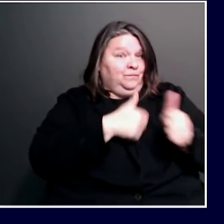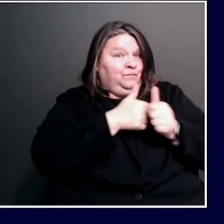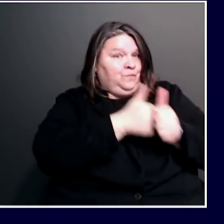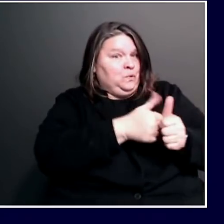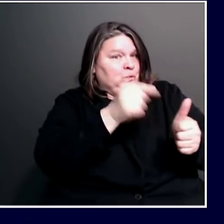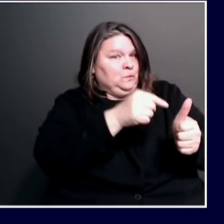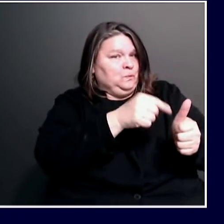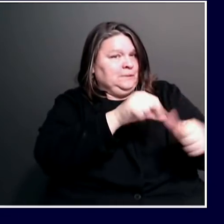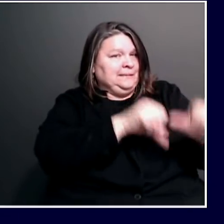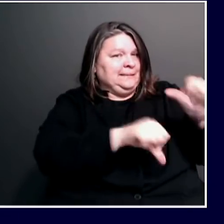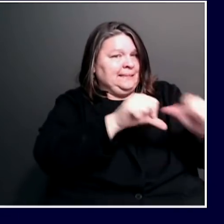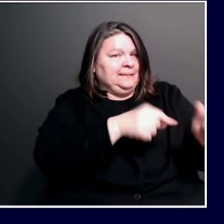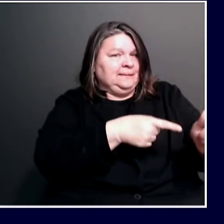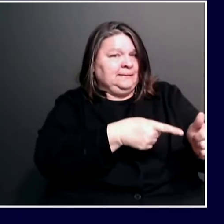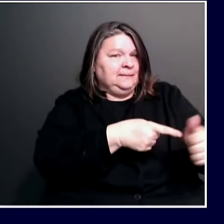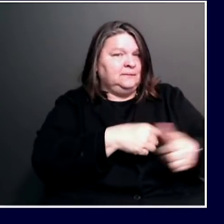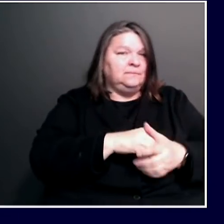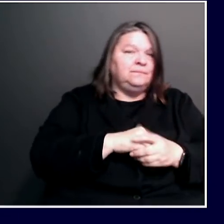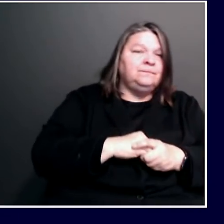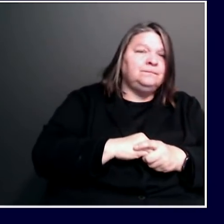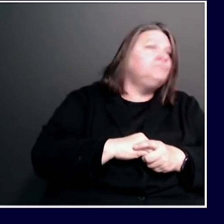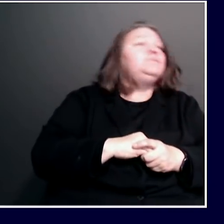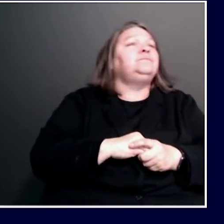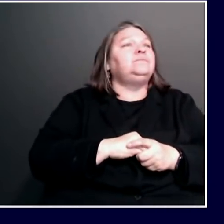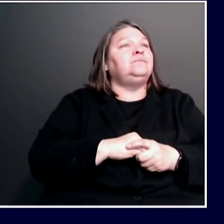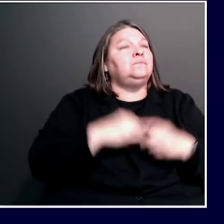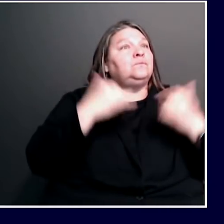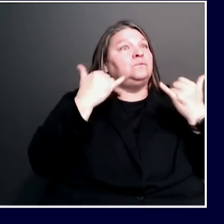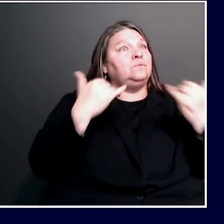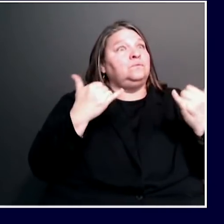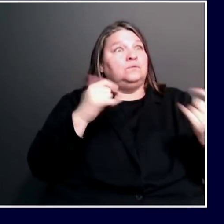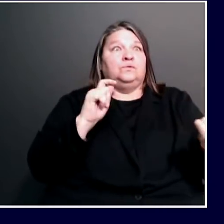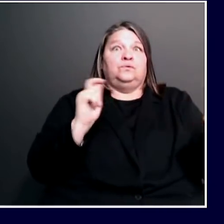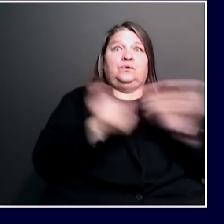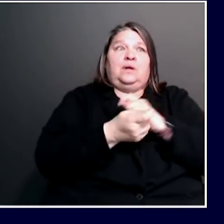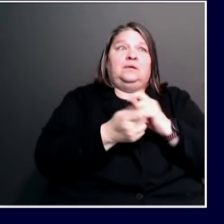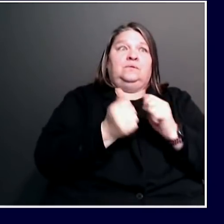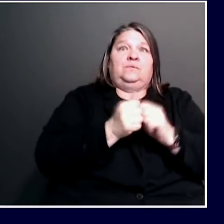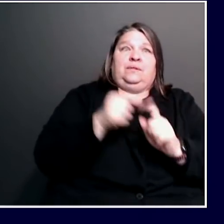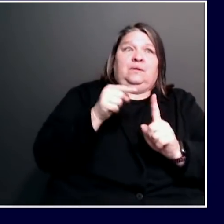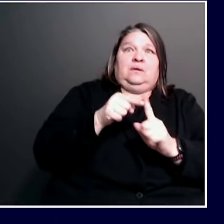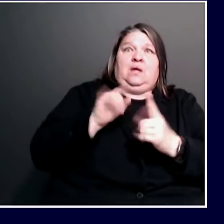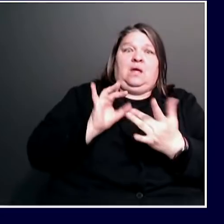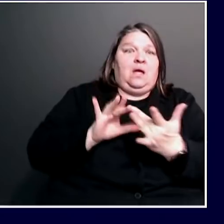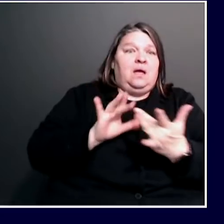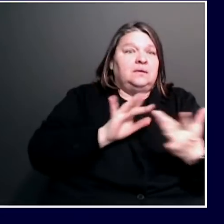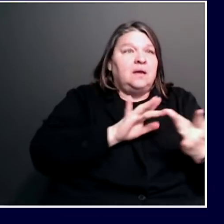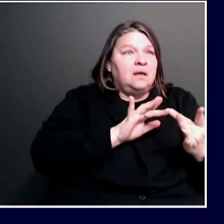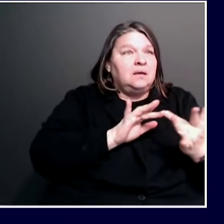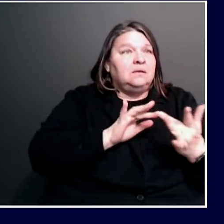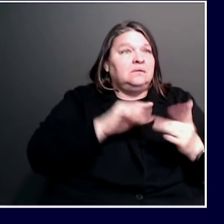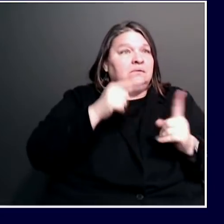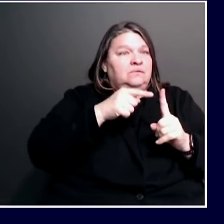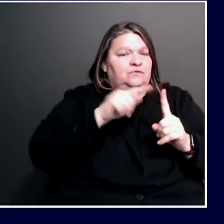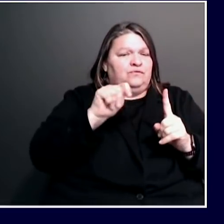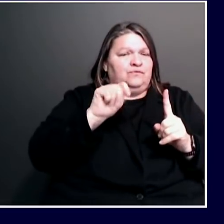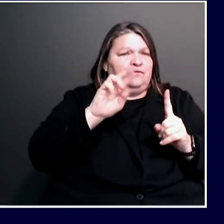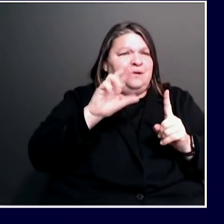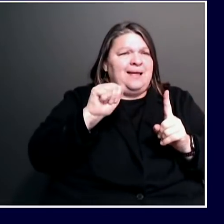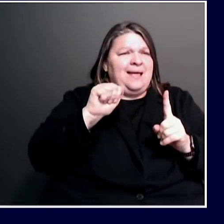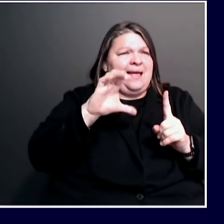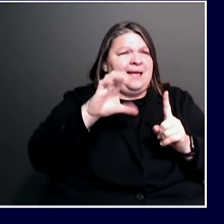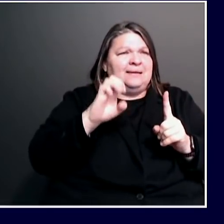That is, today's change is not related to the backlog of positive tests. It is driven by the